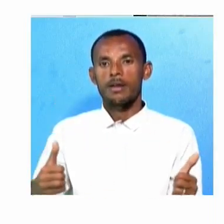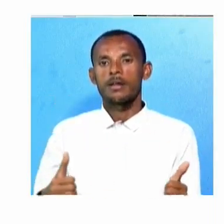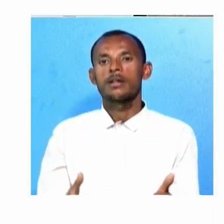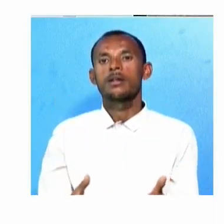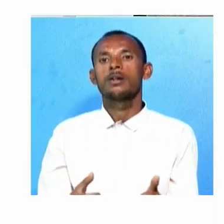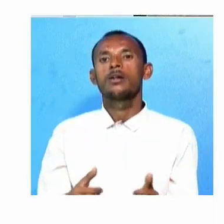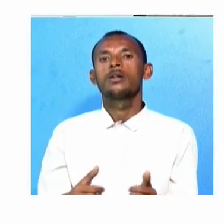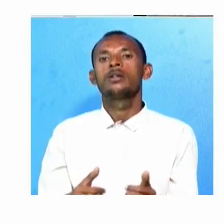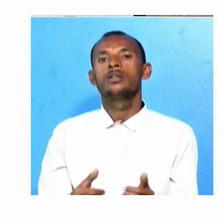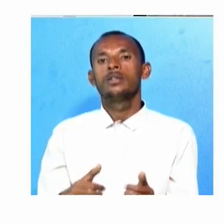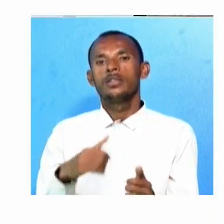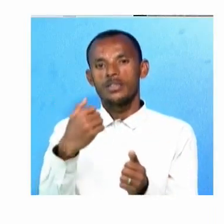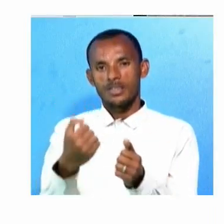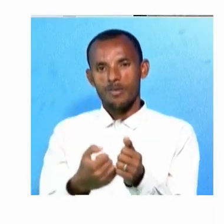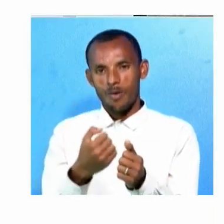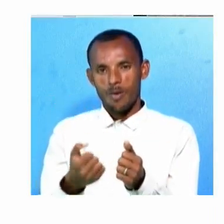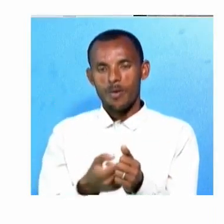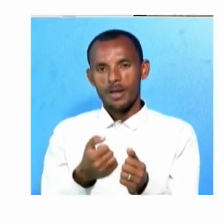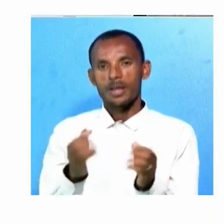whether